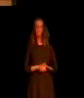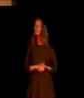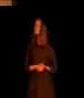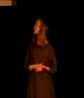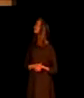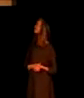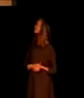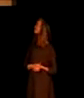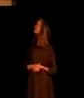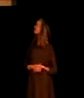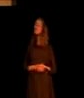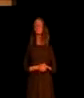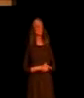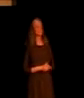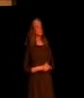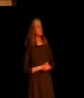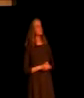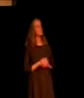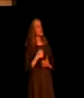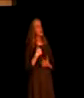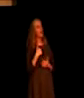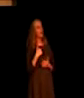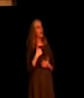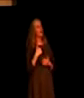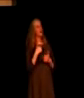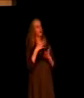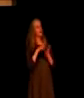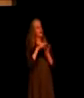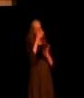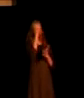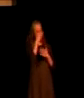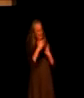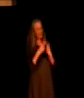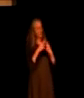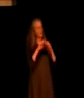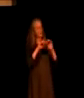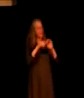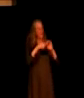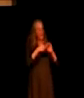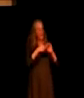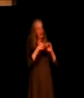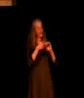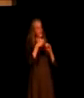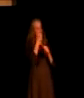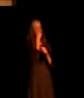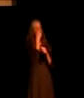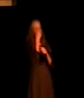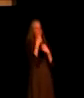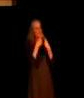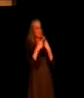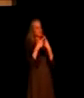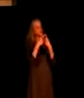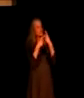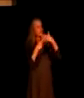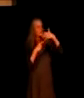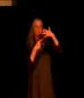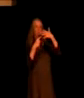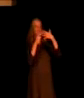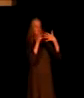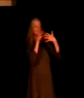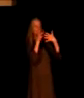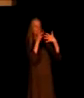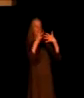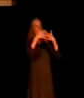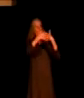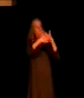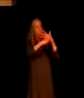And so I was trained to try to understand transpiration of trees, and